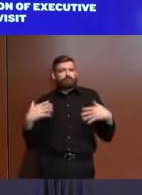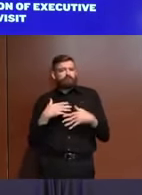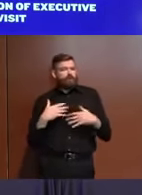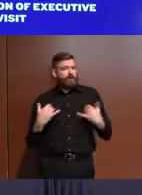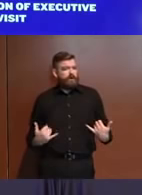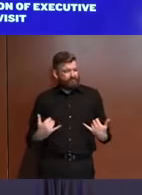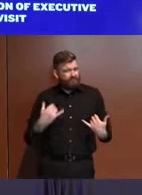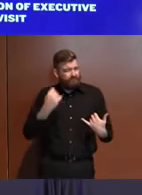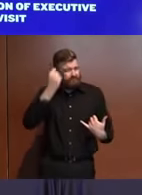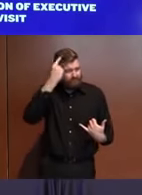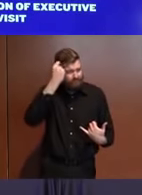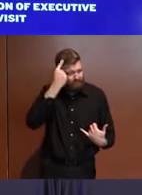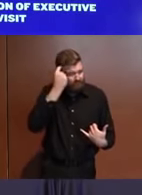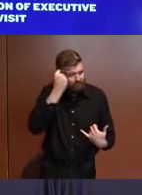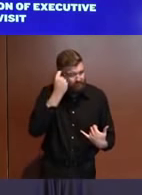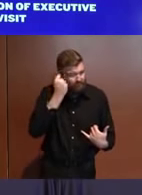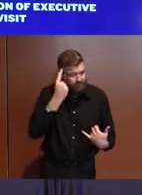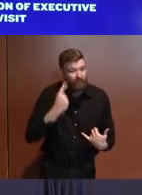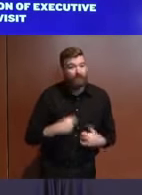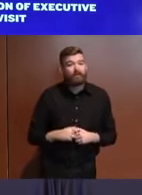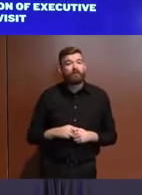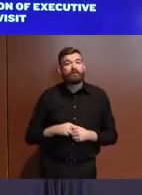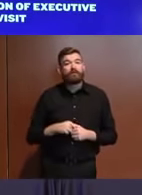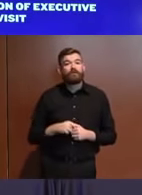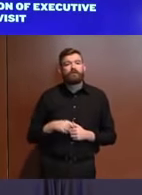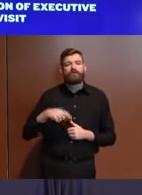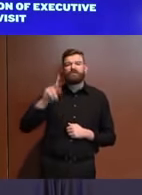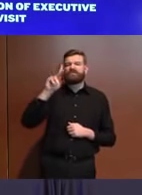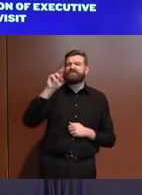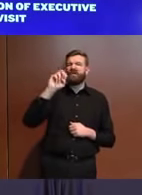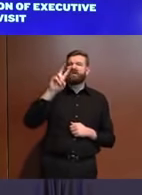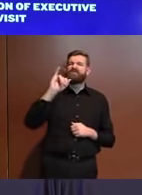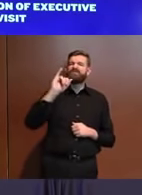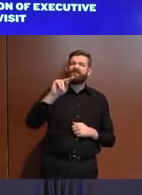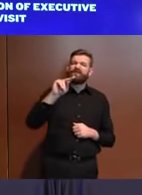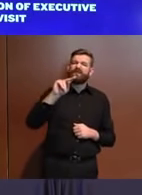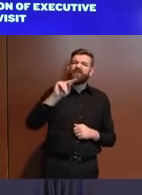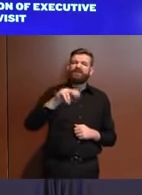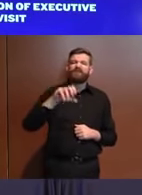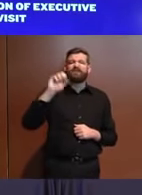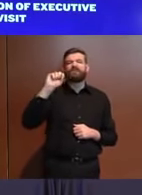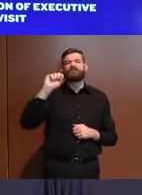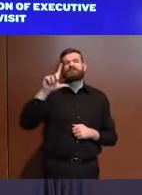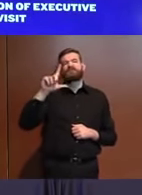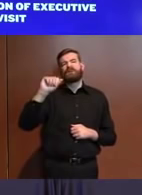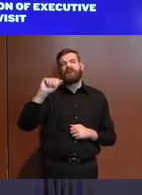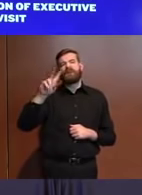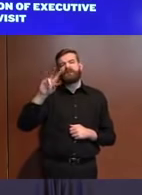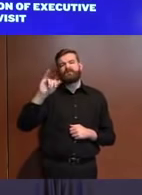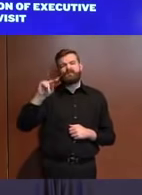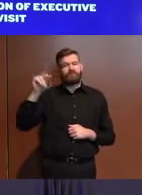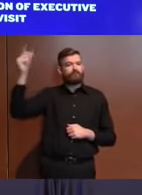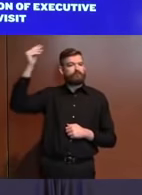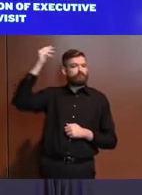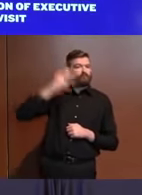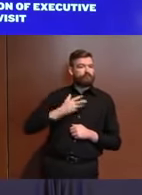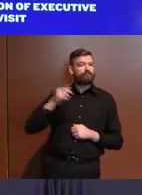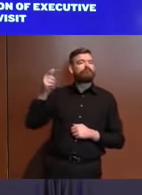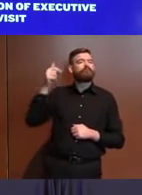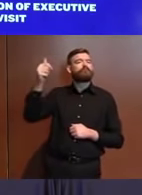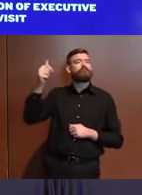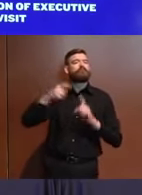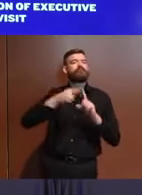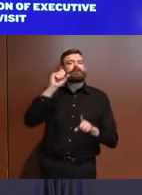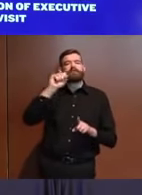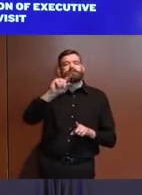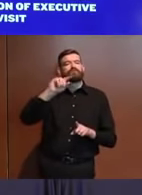really good note from Kevin Slavin, who, as you folks may know, is not just the CEO of St. Joseph's Hospital, but